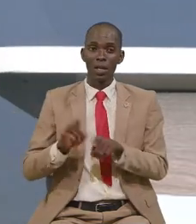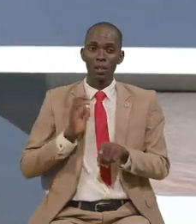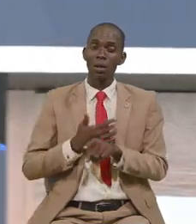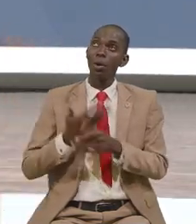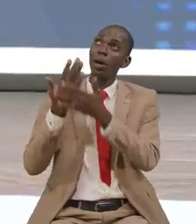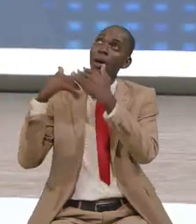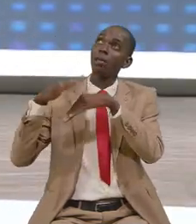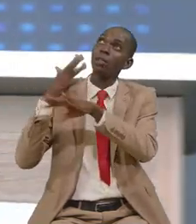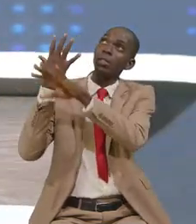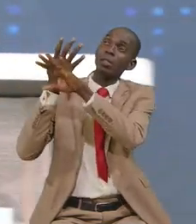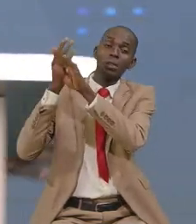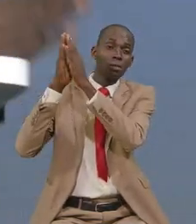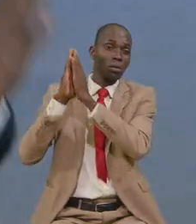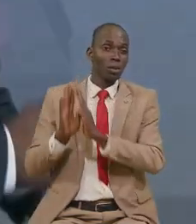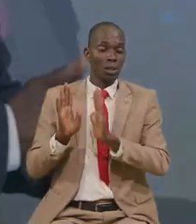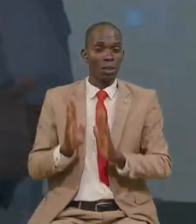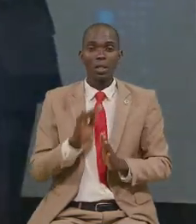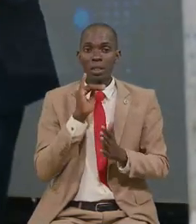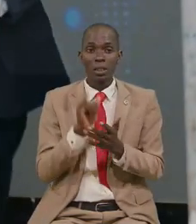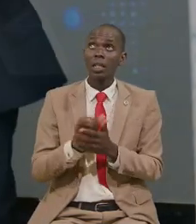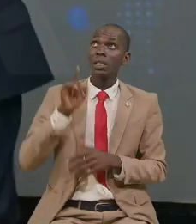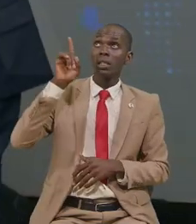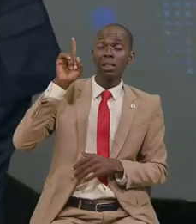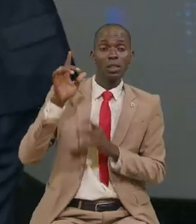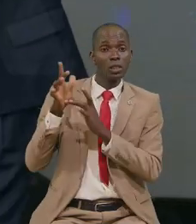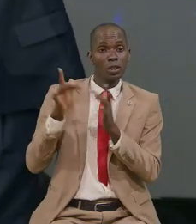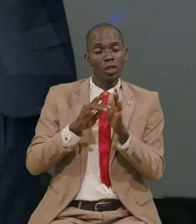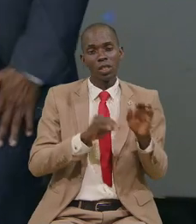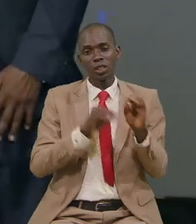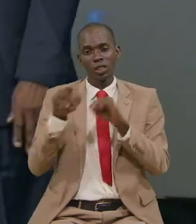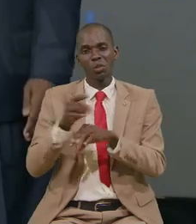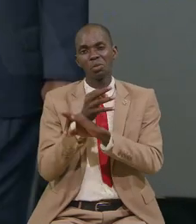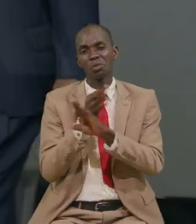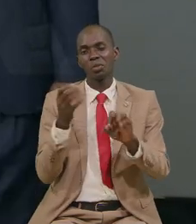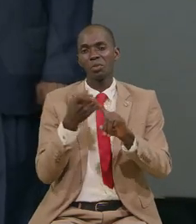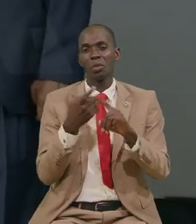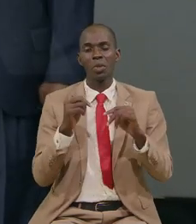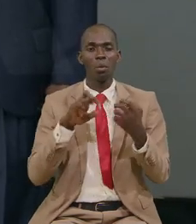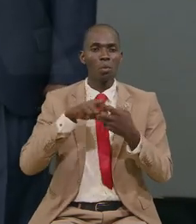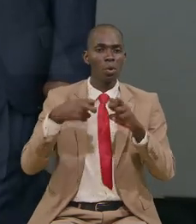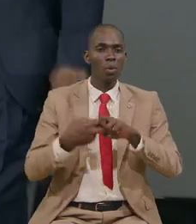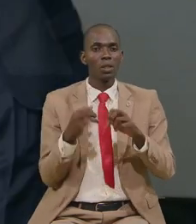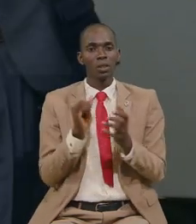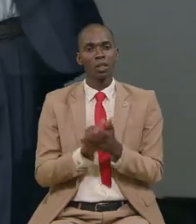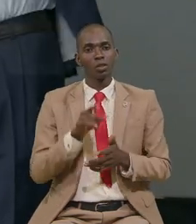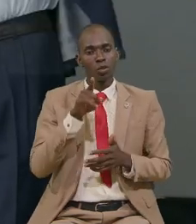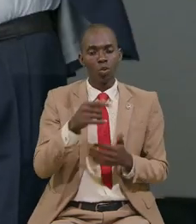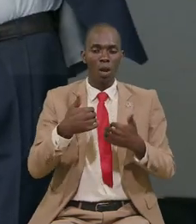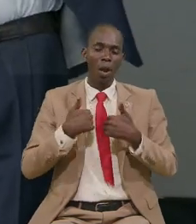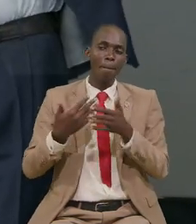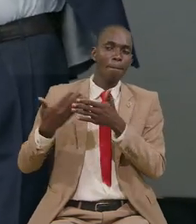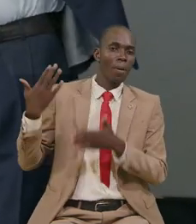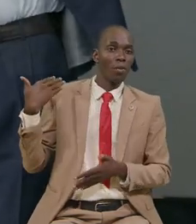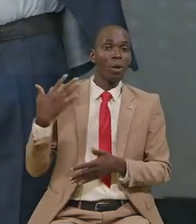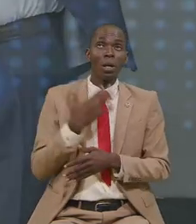that he sets you free from the problem that you had before, and is